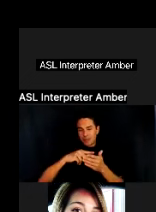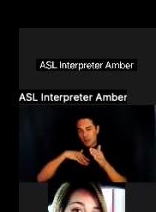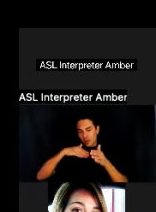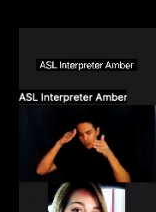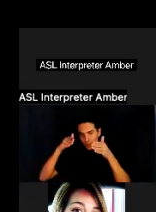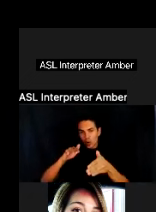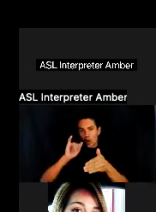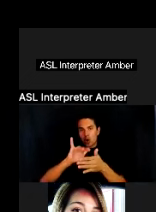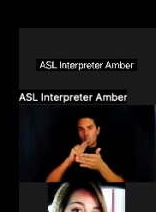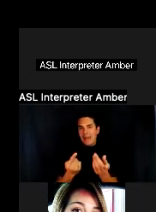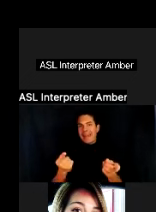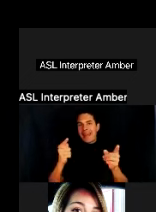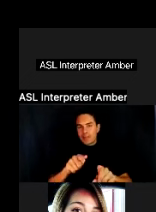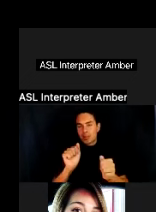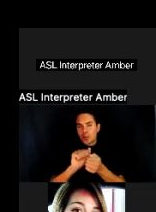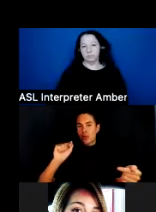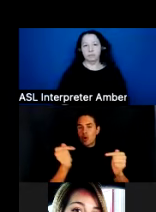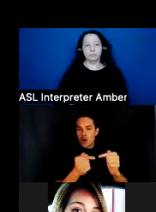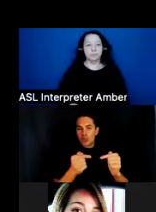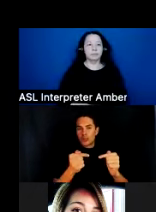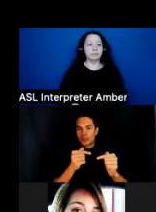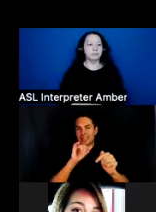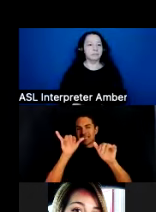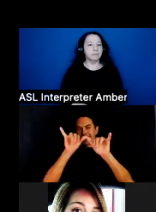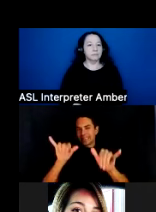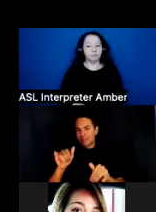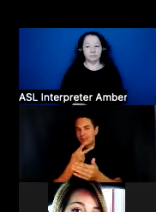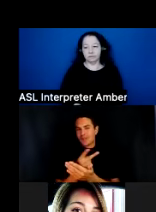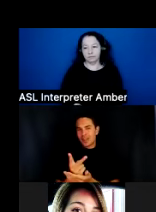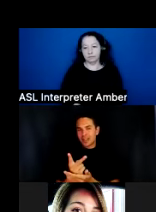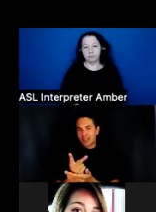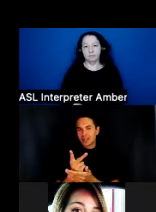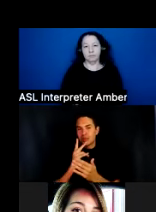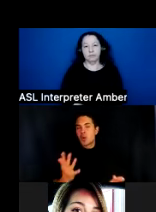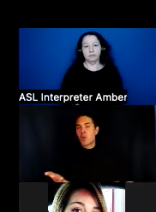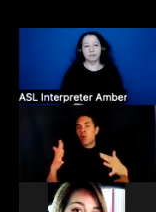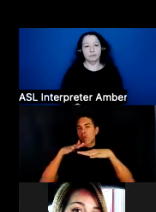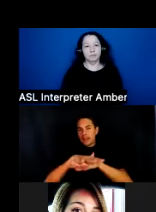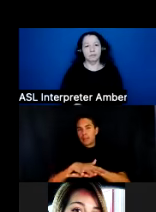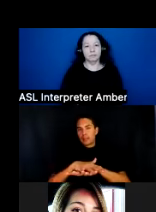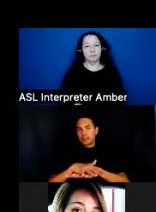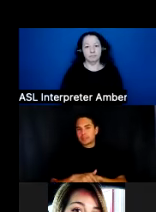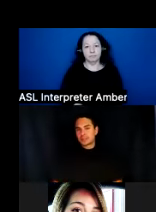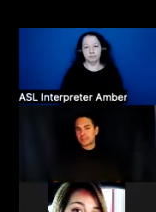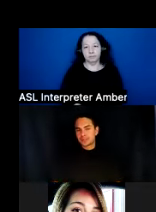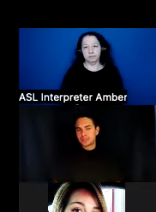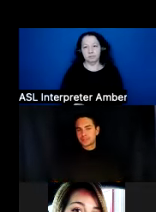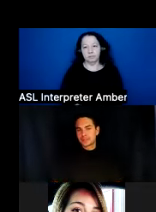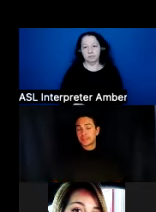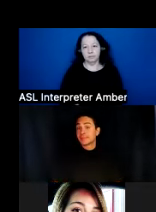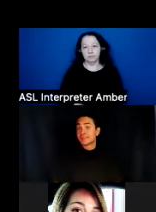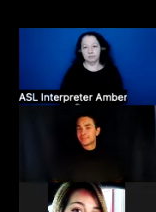don't exist in a bubble, right? There's overlapping, so everything